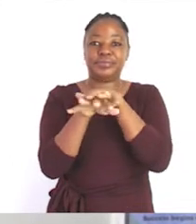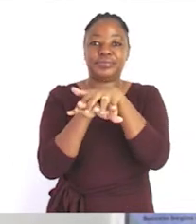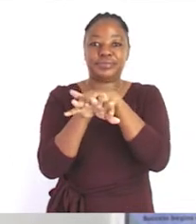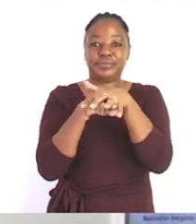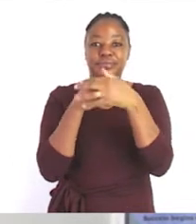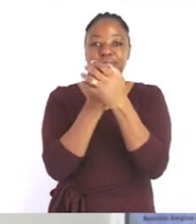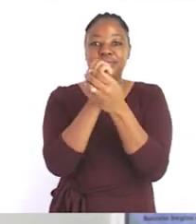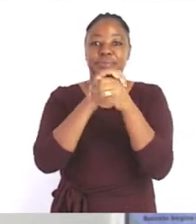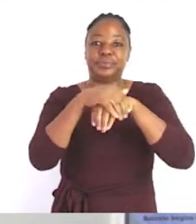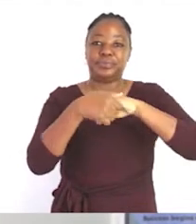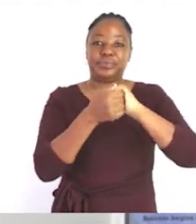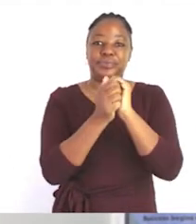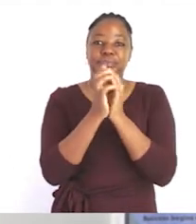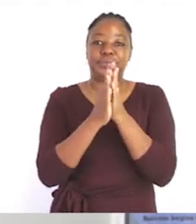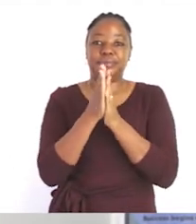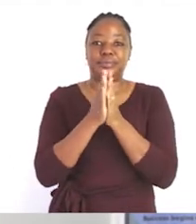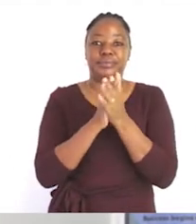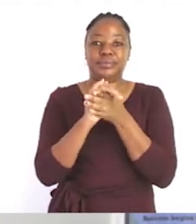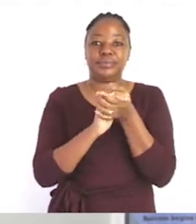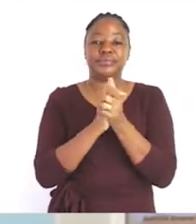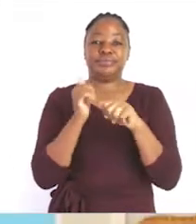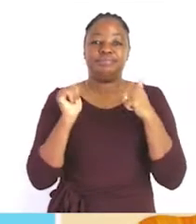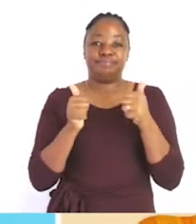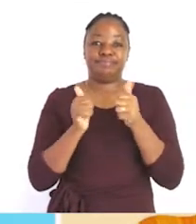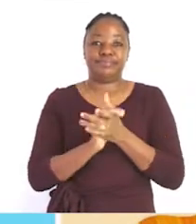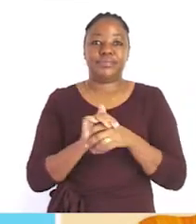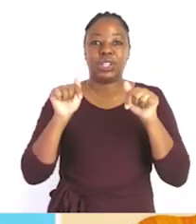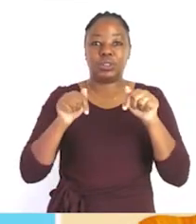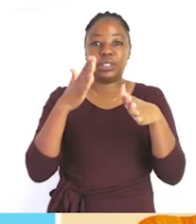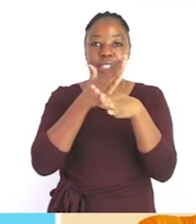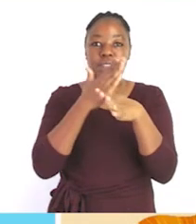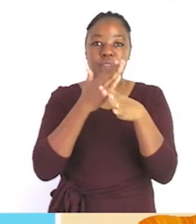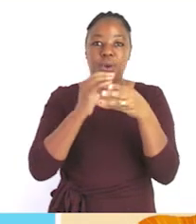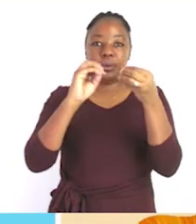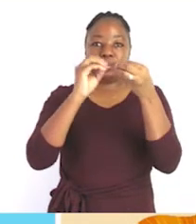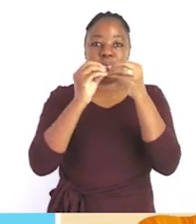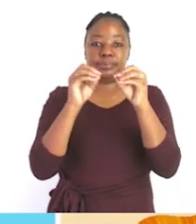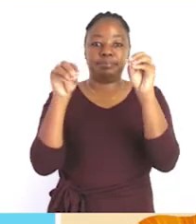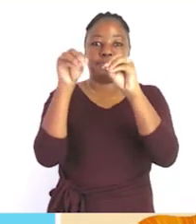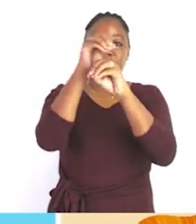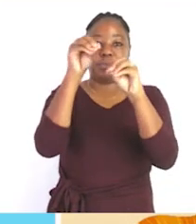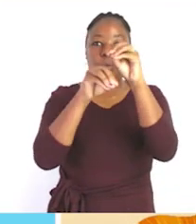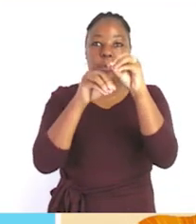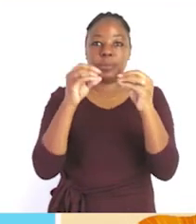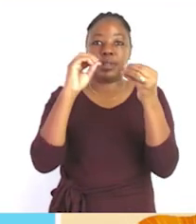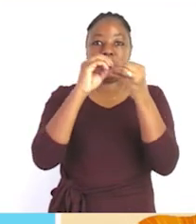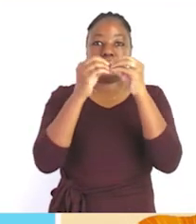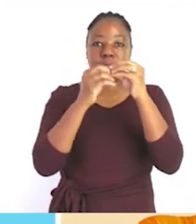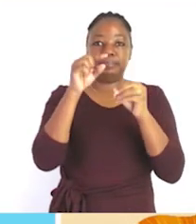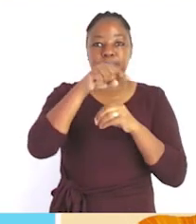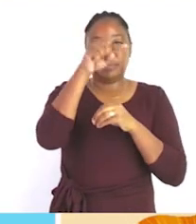round, and on our wrists. Very good. Today's lesson will be about number